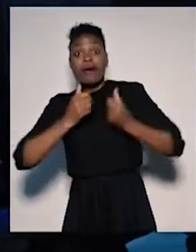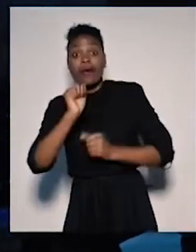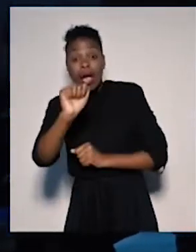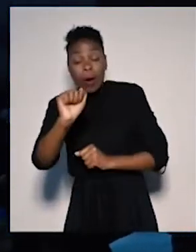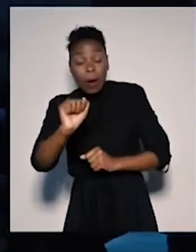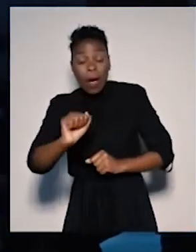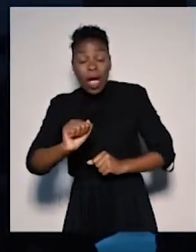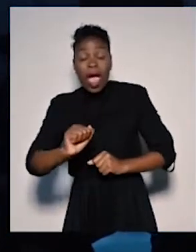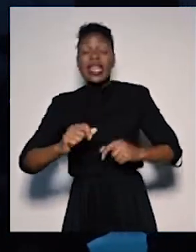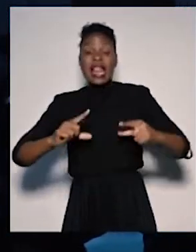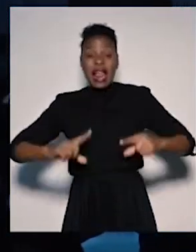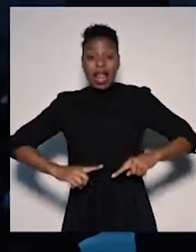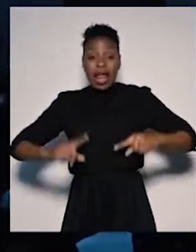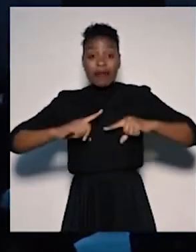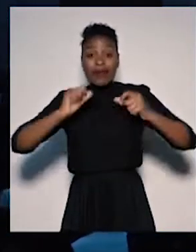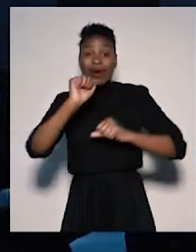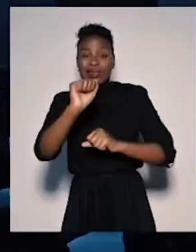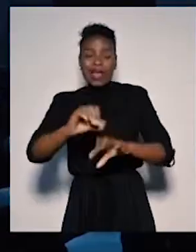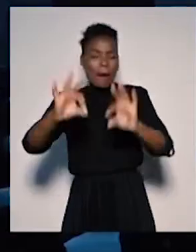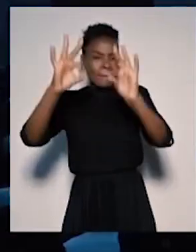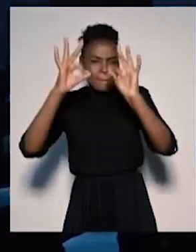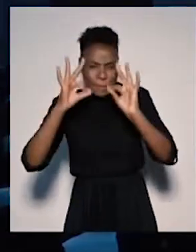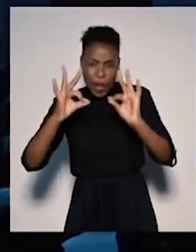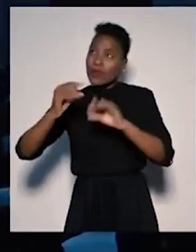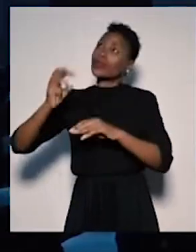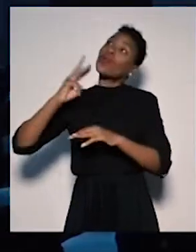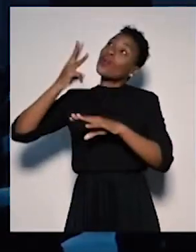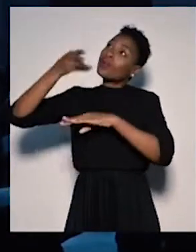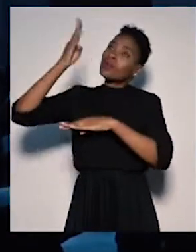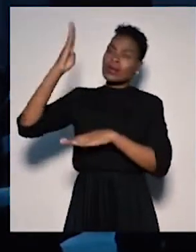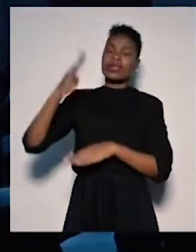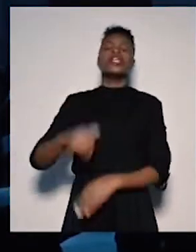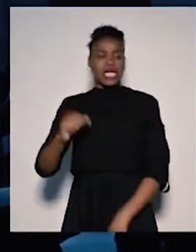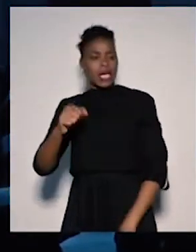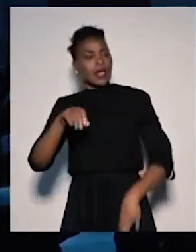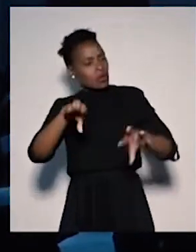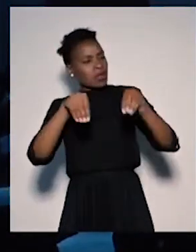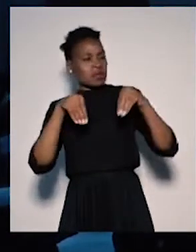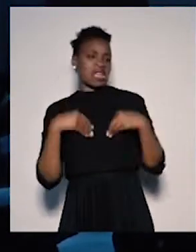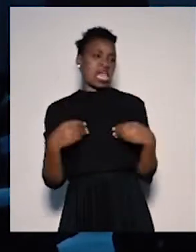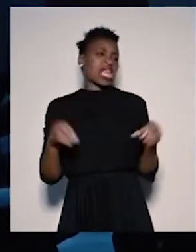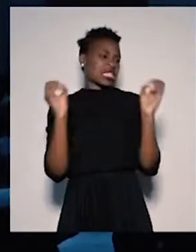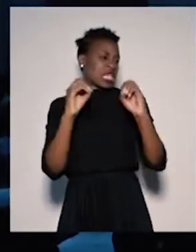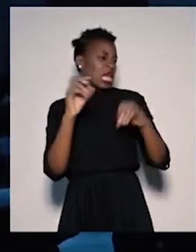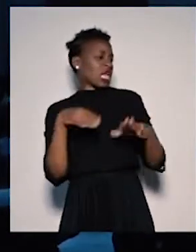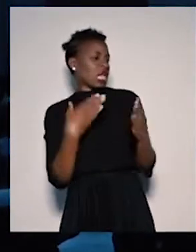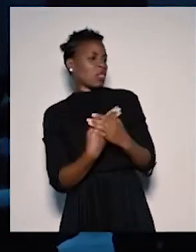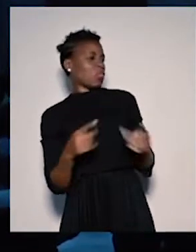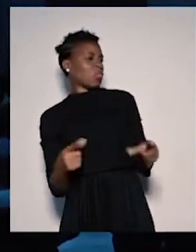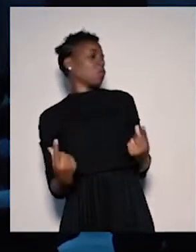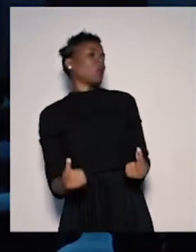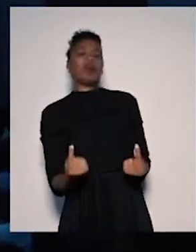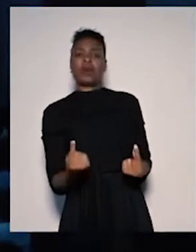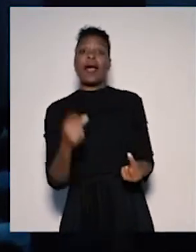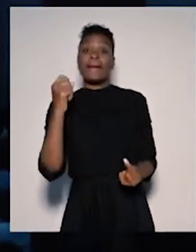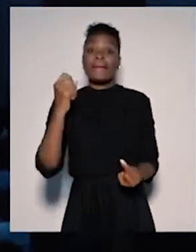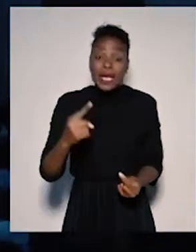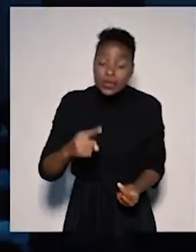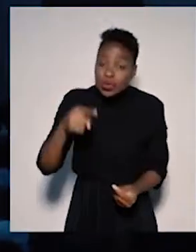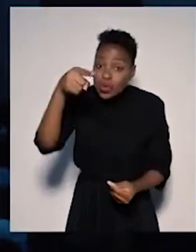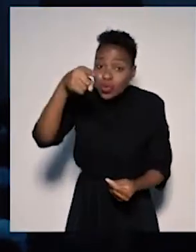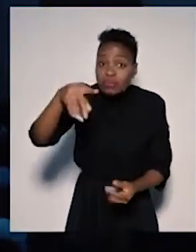your life is in the perfect will of God. Not in something, okay, I'll accept it because there's nothing I can do about it, but you must be in the perfect will of